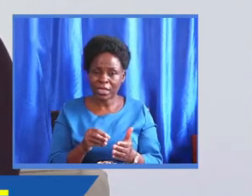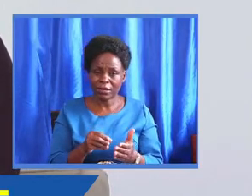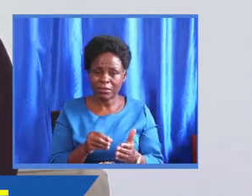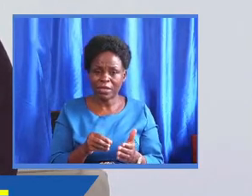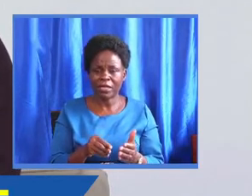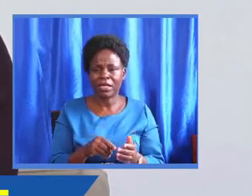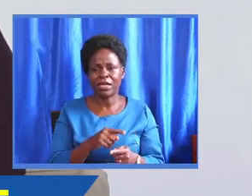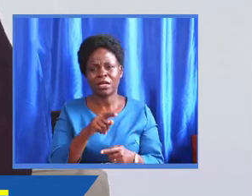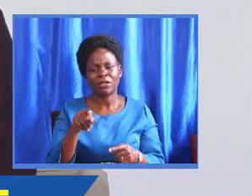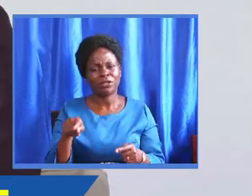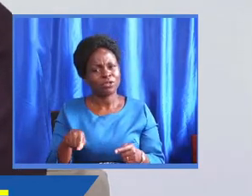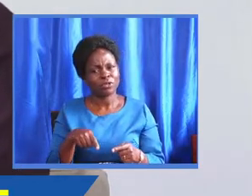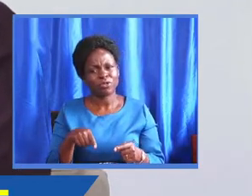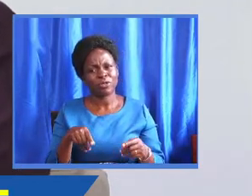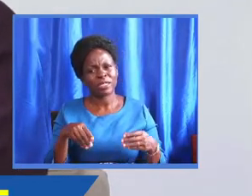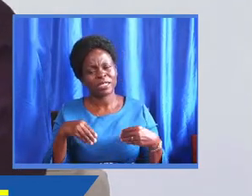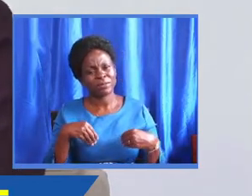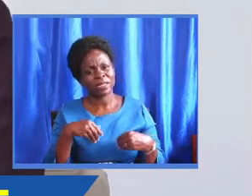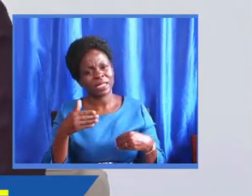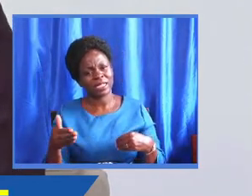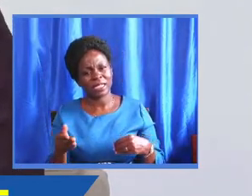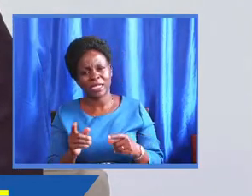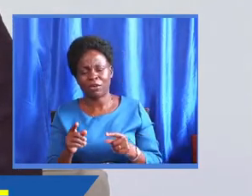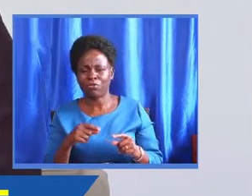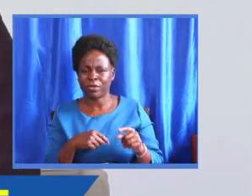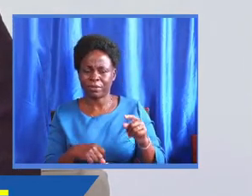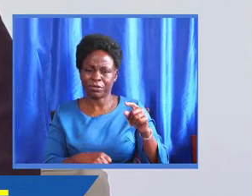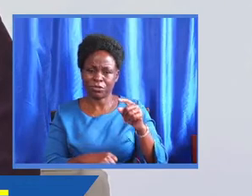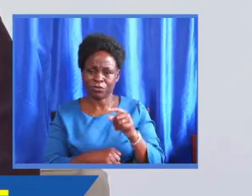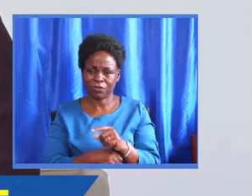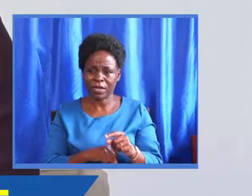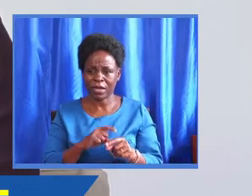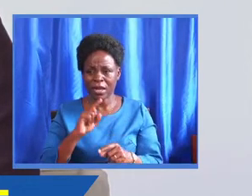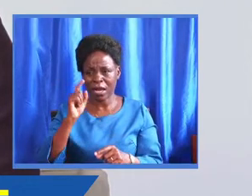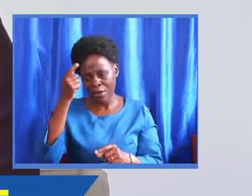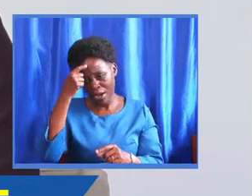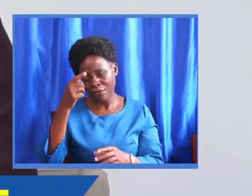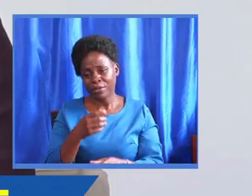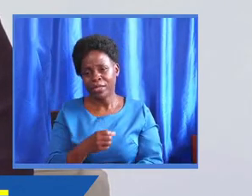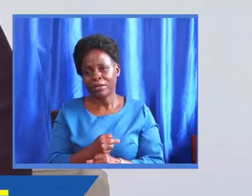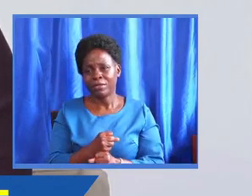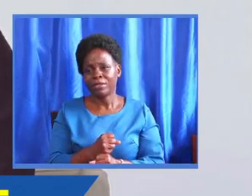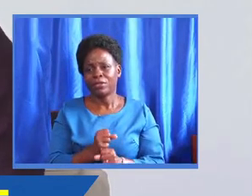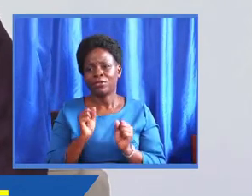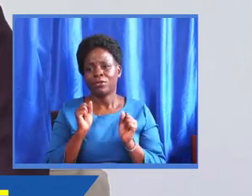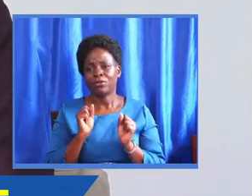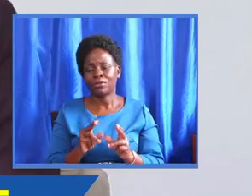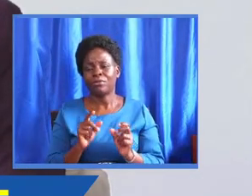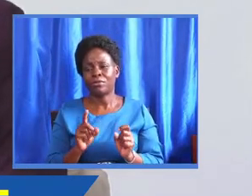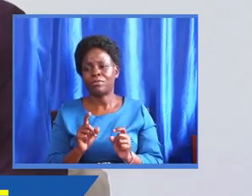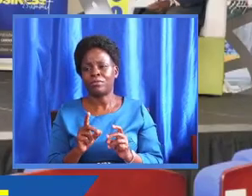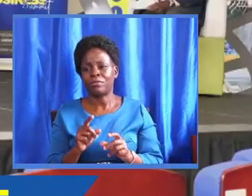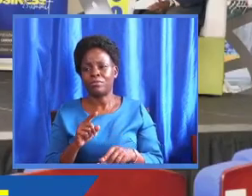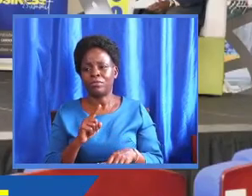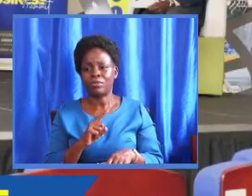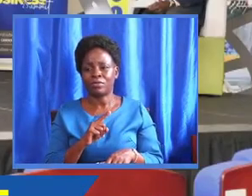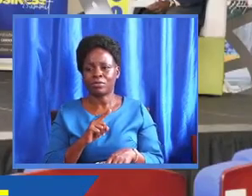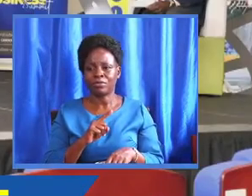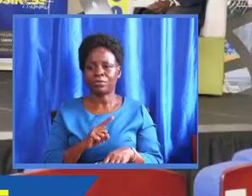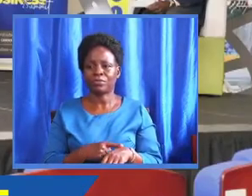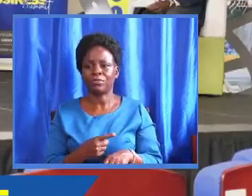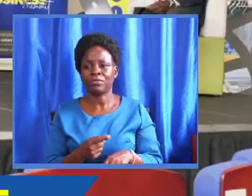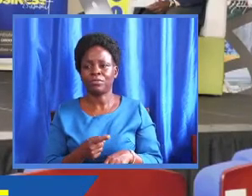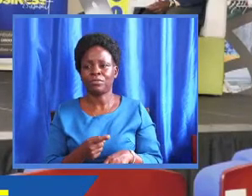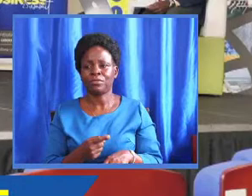upset or offset the other side that actually is supposed to fund our government budget. All right, thank you. When we return in the second